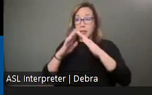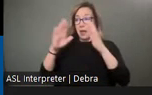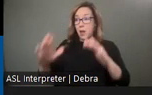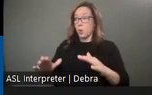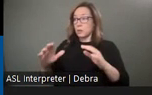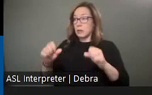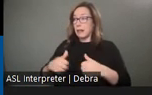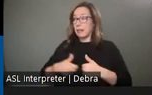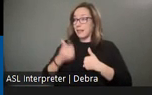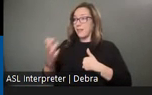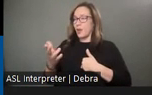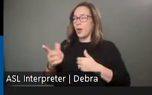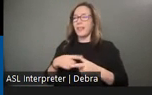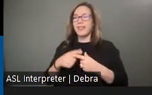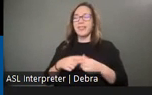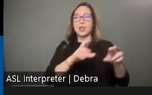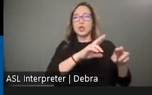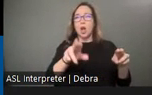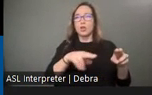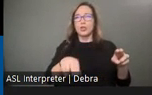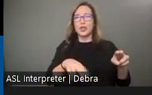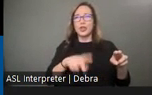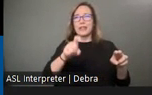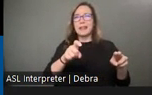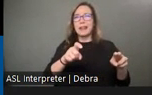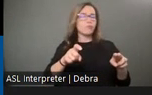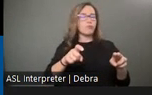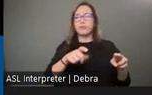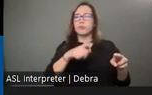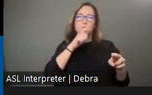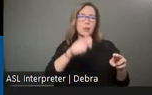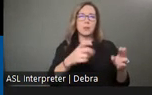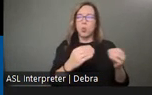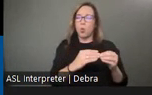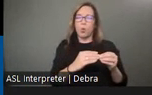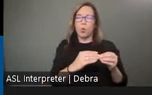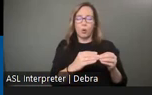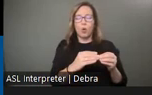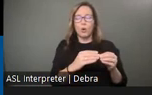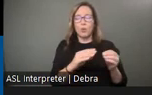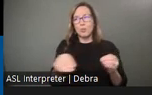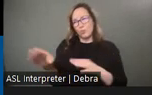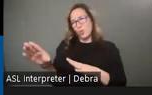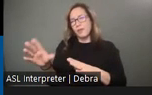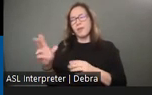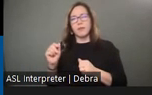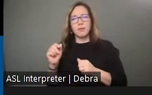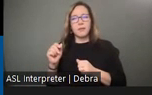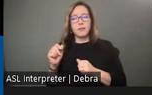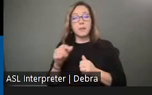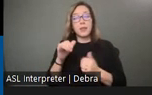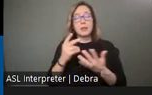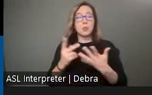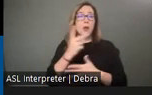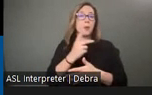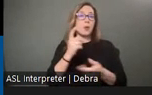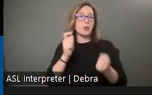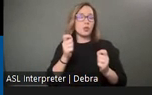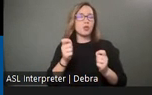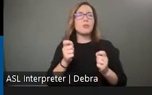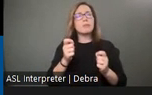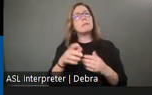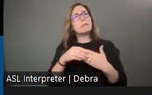they no longer have a need for sheltering. And those are really the primary changes. We're continuing quite a bit of the